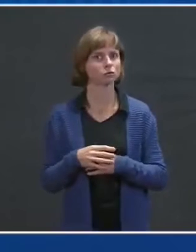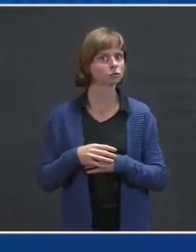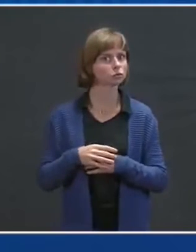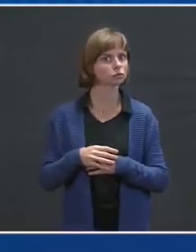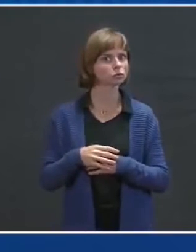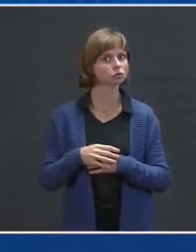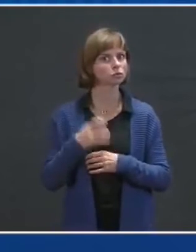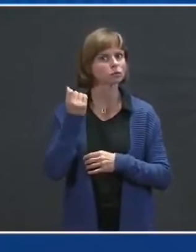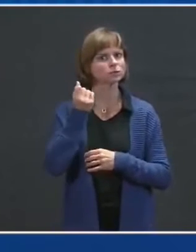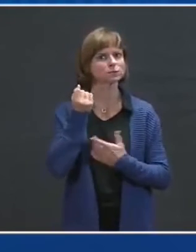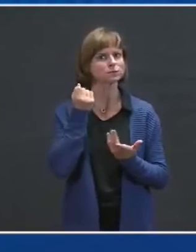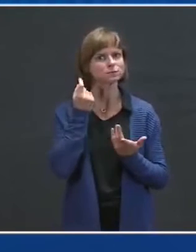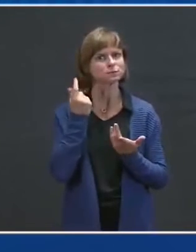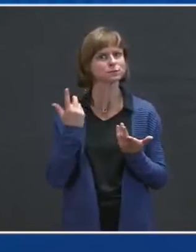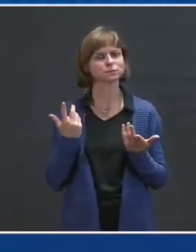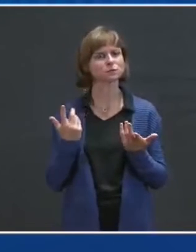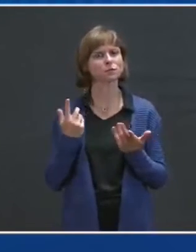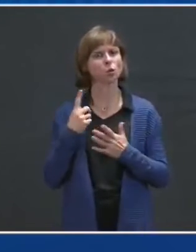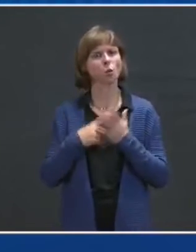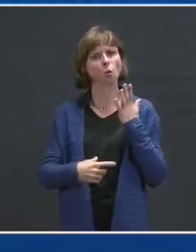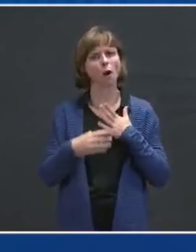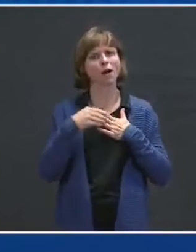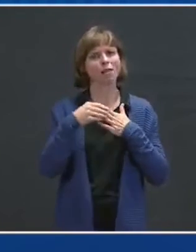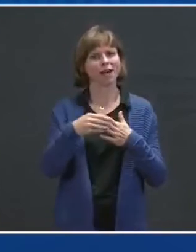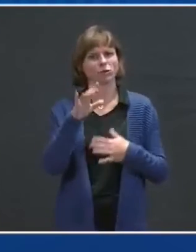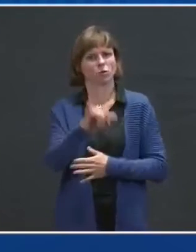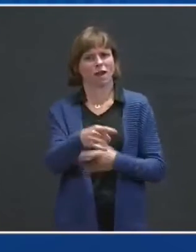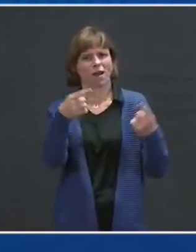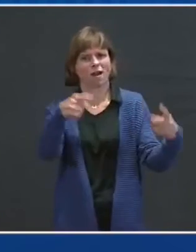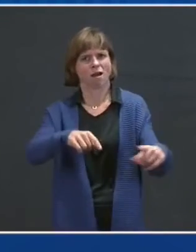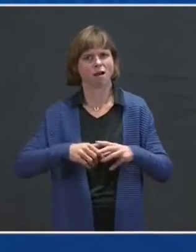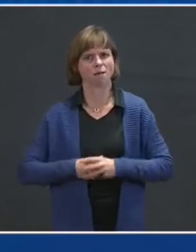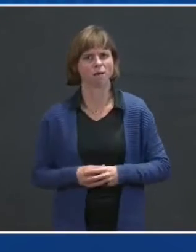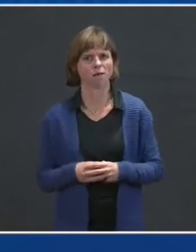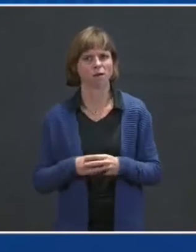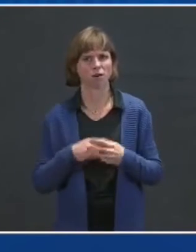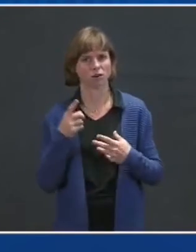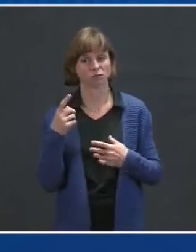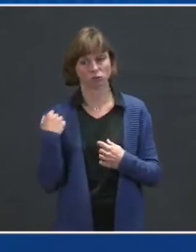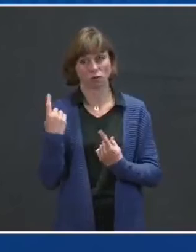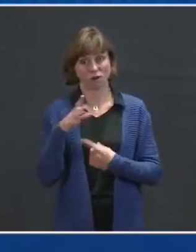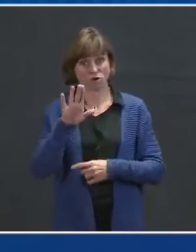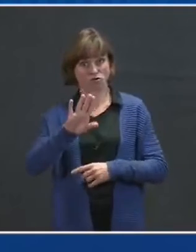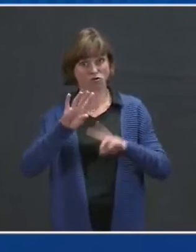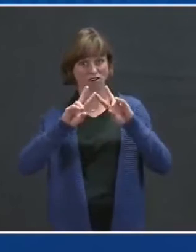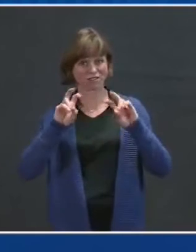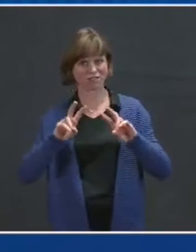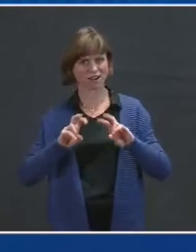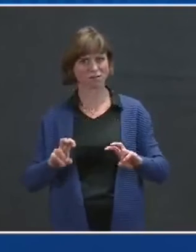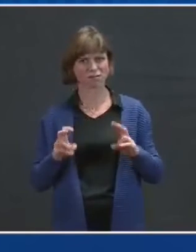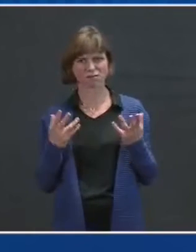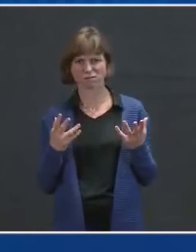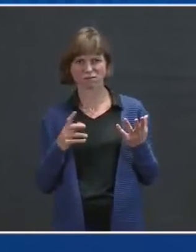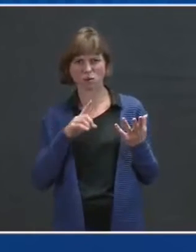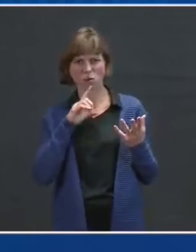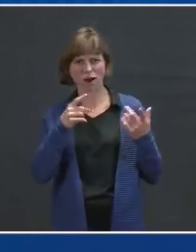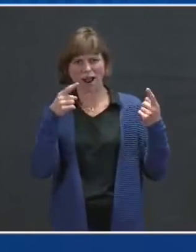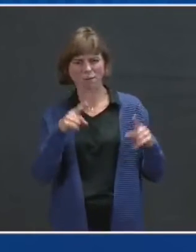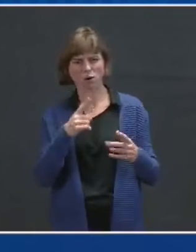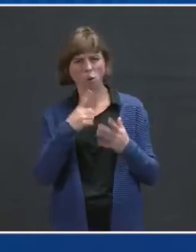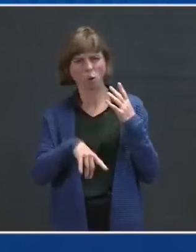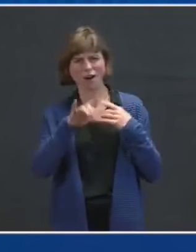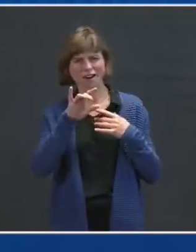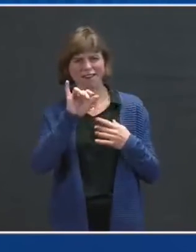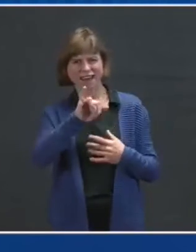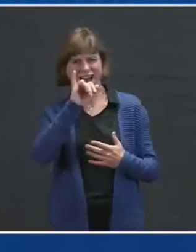motive that drove this attack? I mean, based on the assessment that you've had, what were the hackers really trying to go after? I mean, any